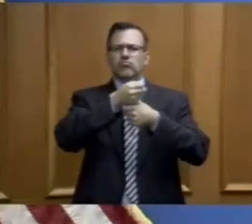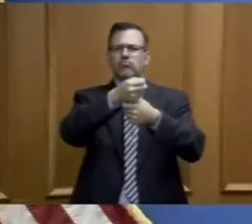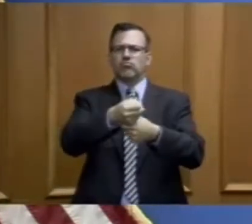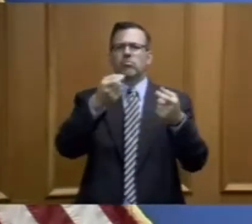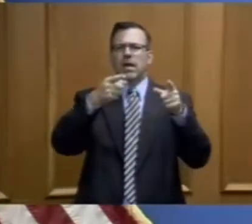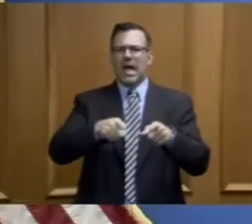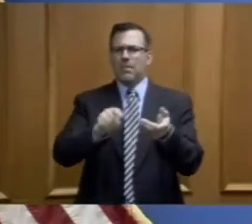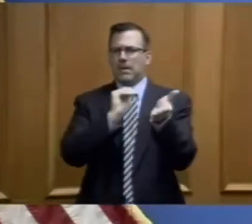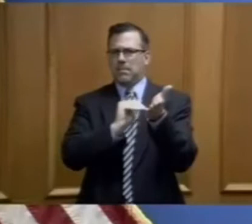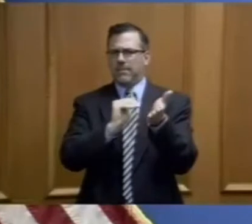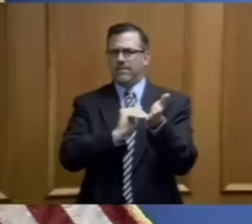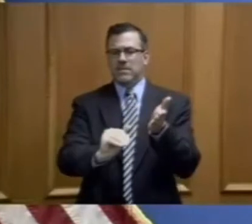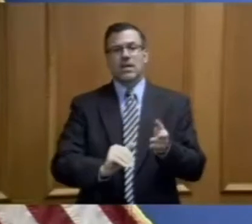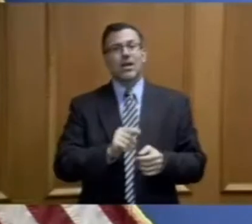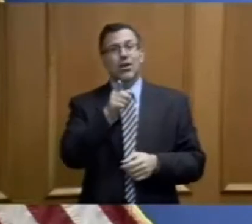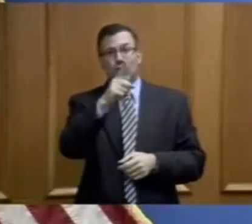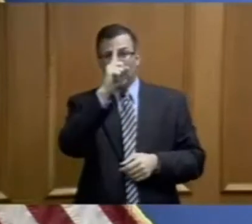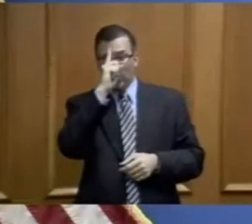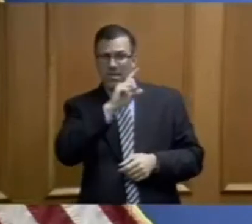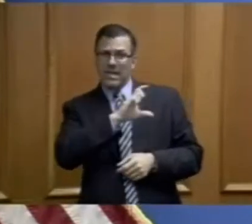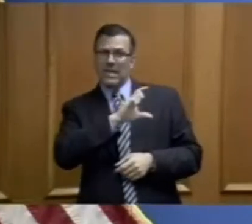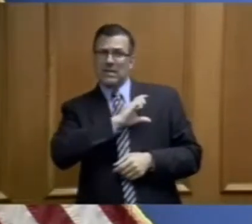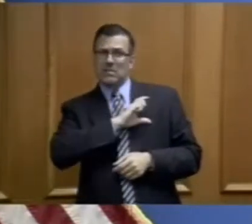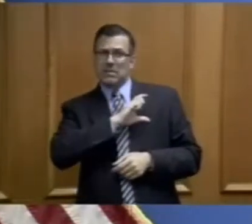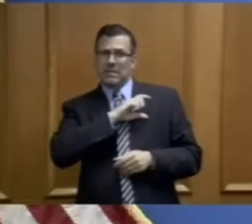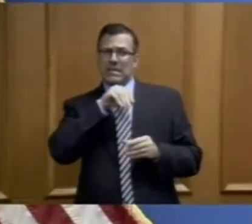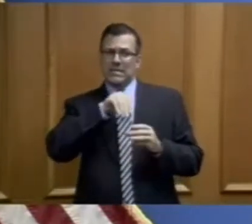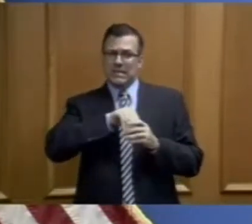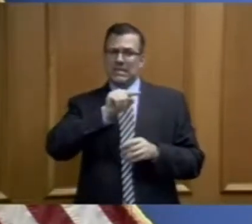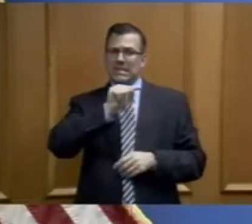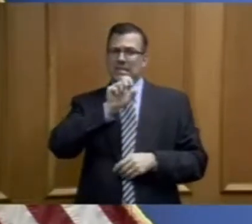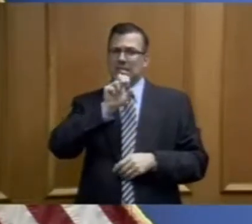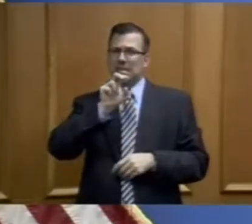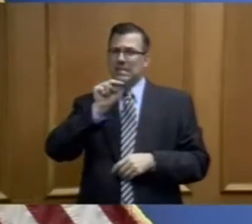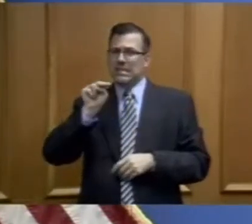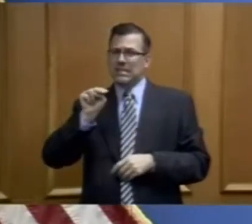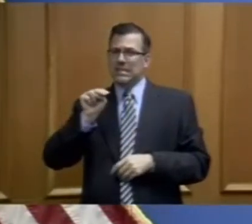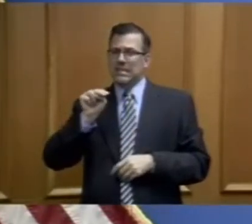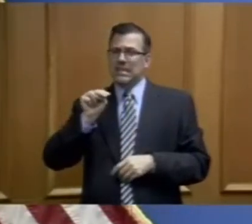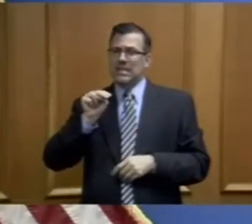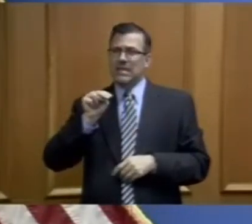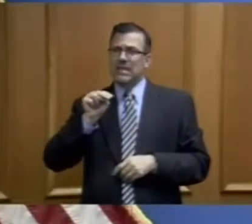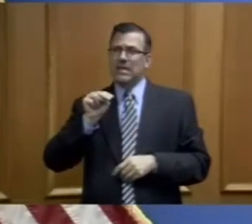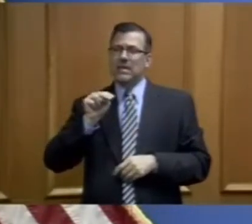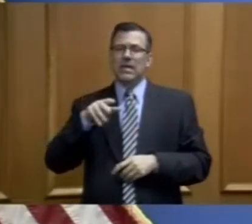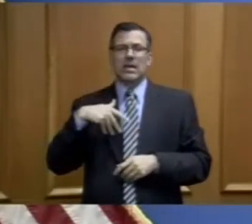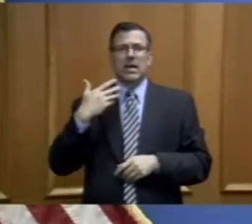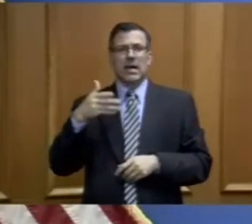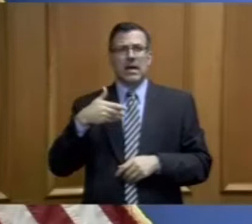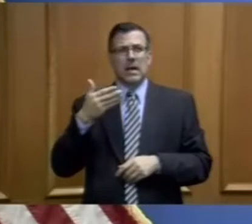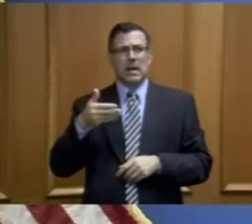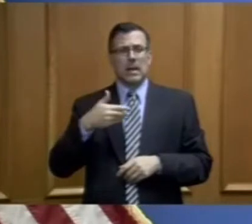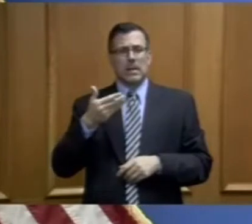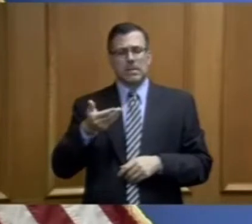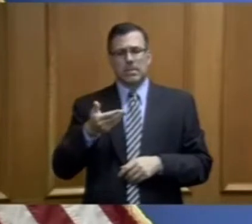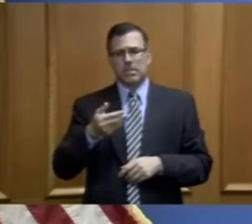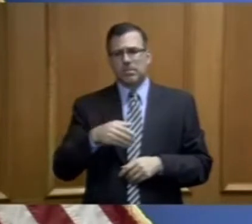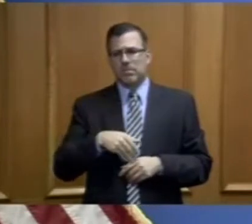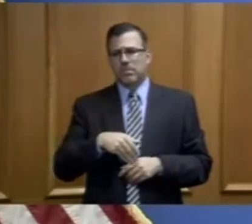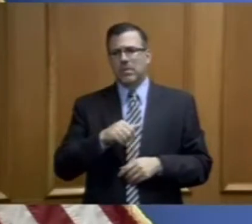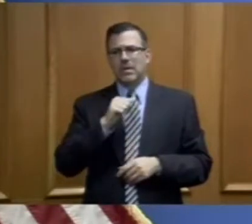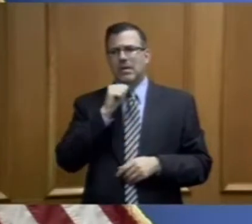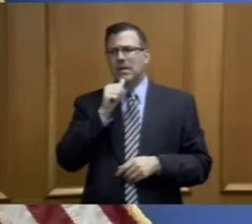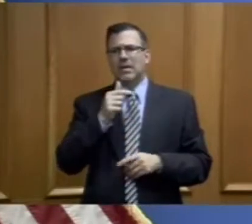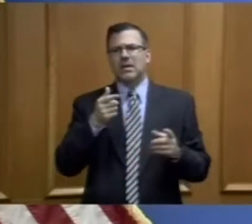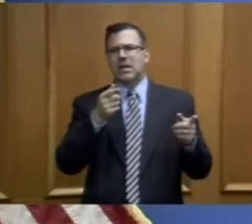Do you think that law enforcement in Tennessee has been immune from this type of police brutality, even if it isn't